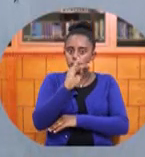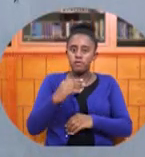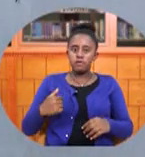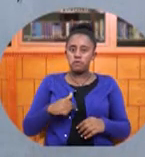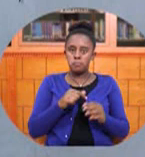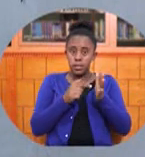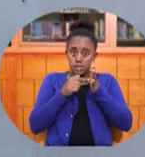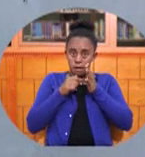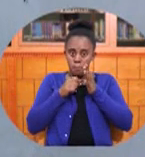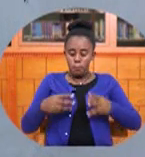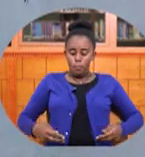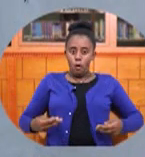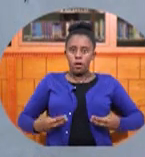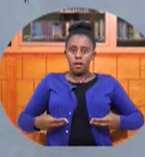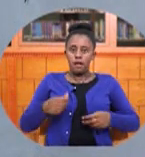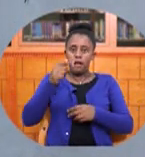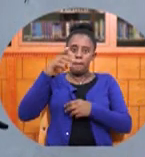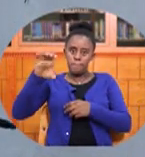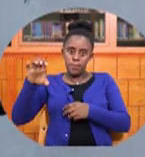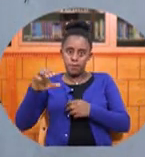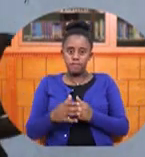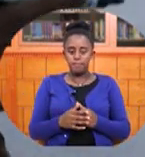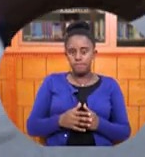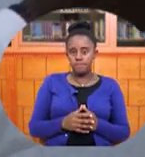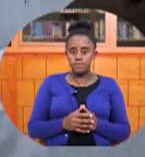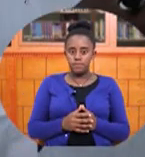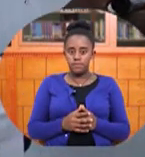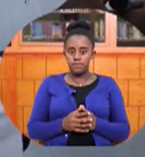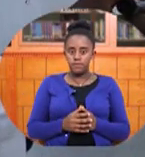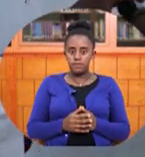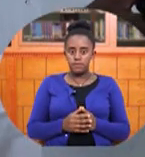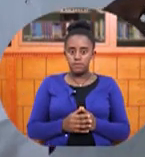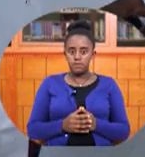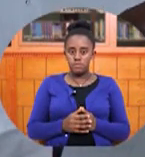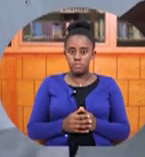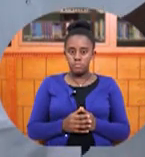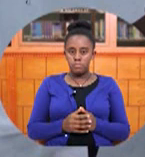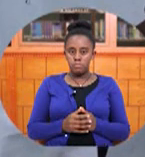forest. Example, we can take monkey and ape.